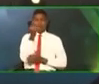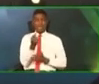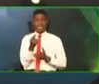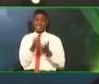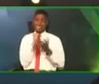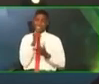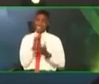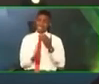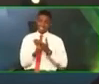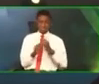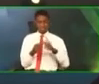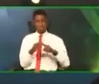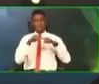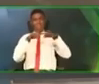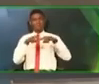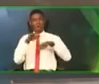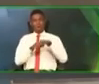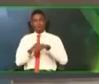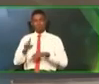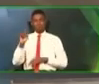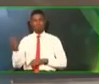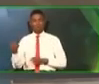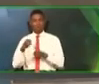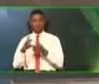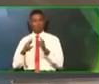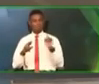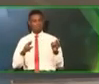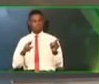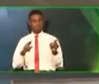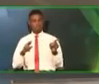to absolutely depend on their perception to understand God.